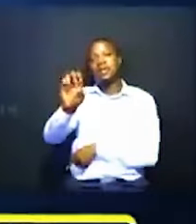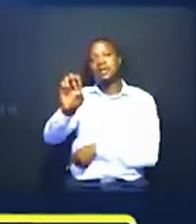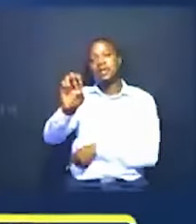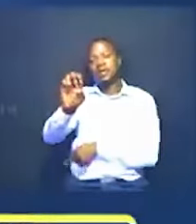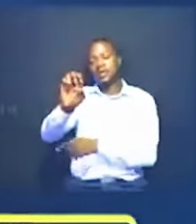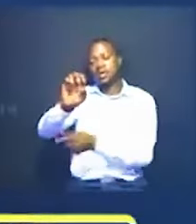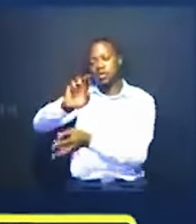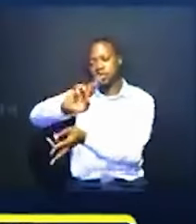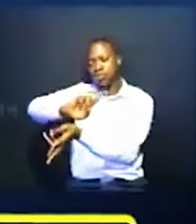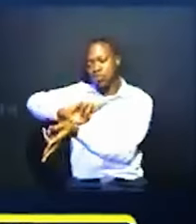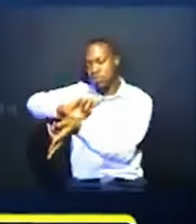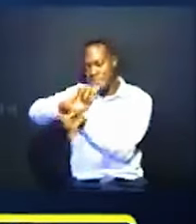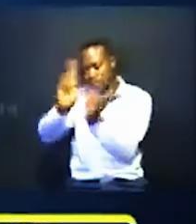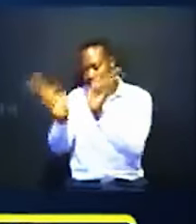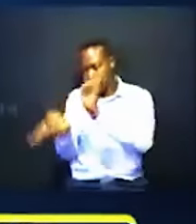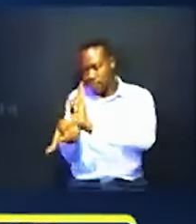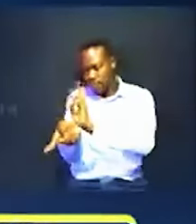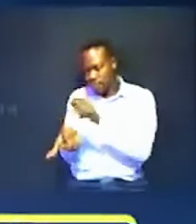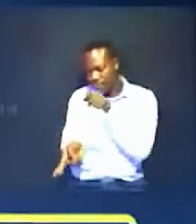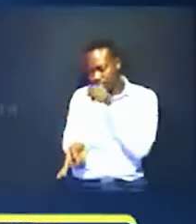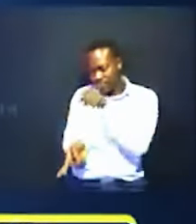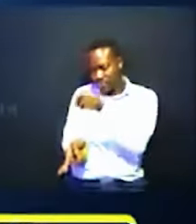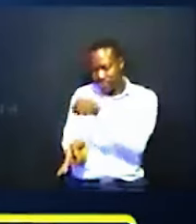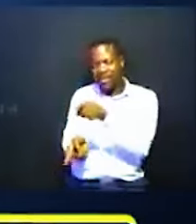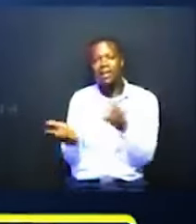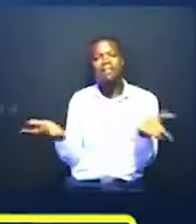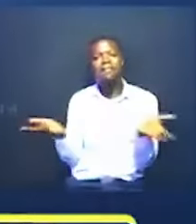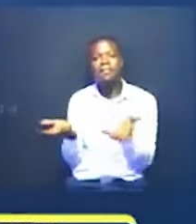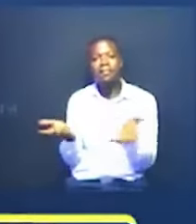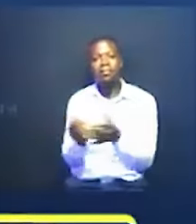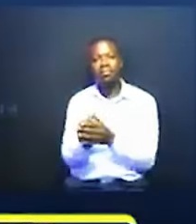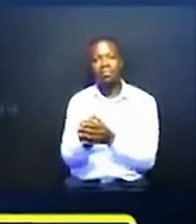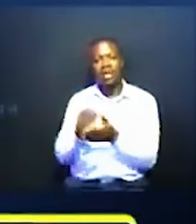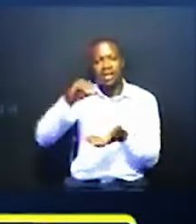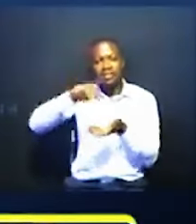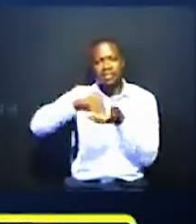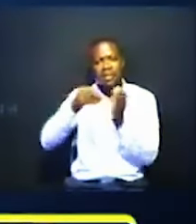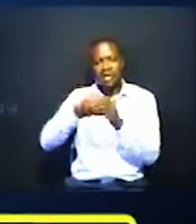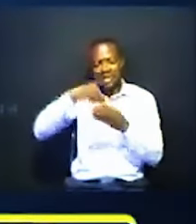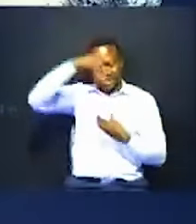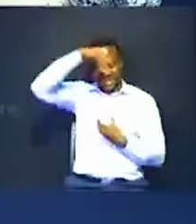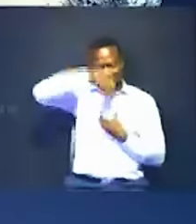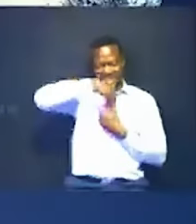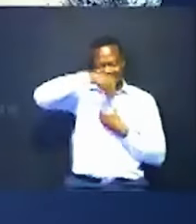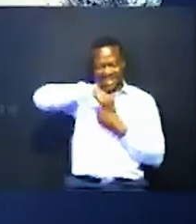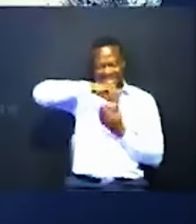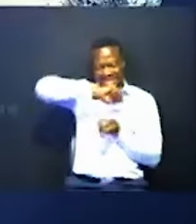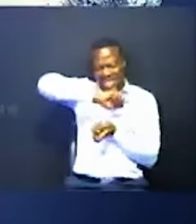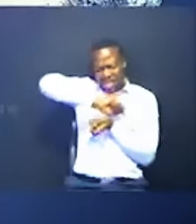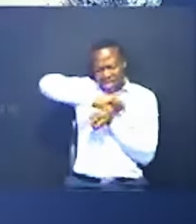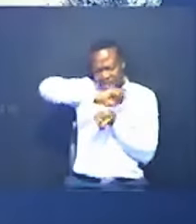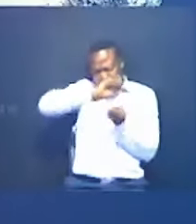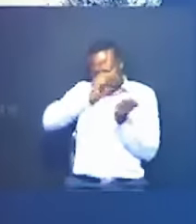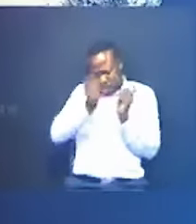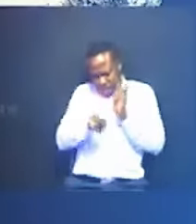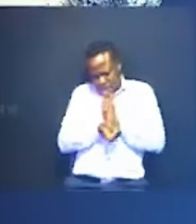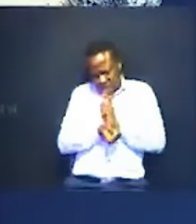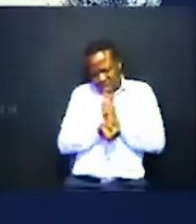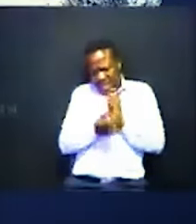When we say repentance, it is an inward change backed by an outward